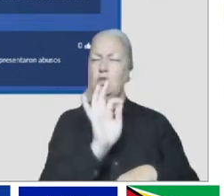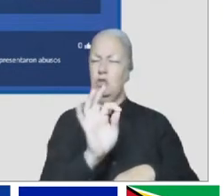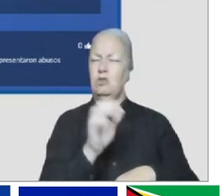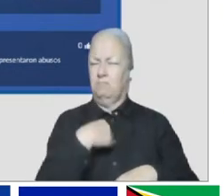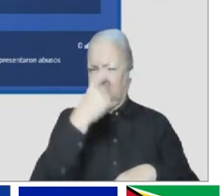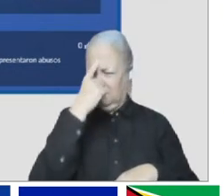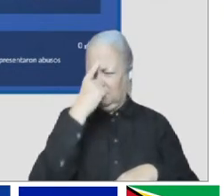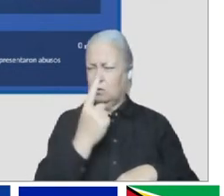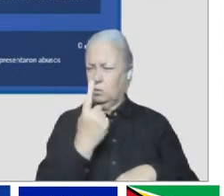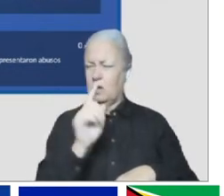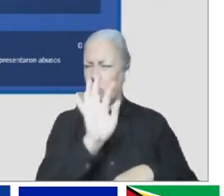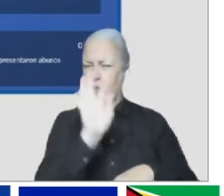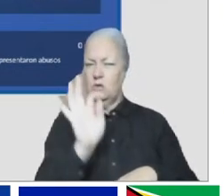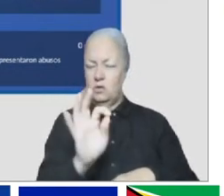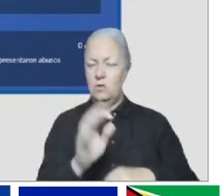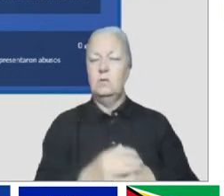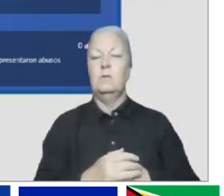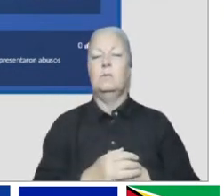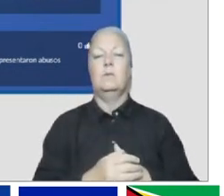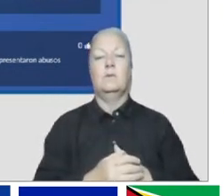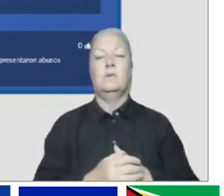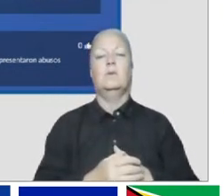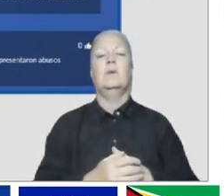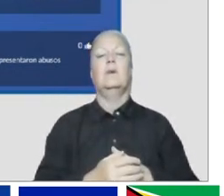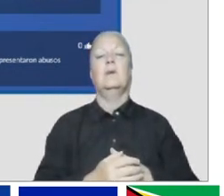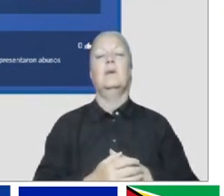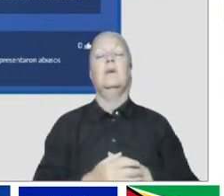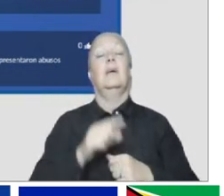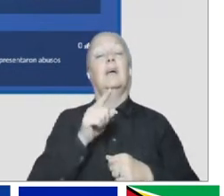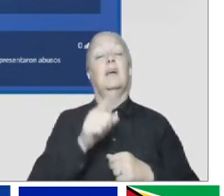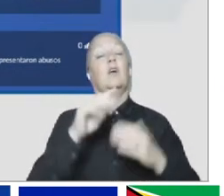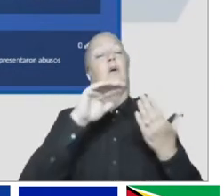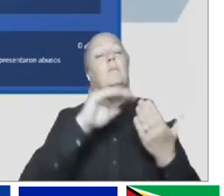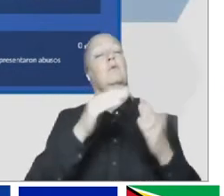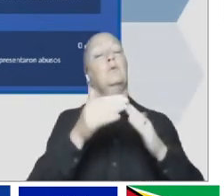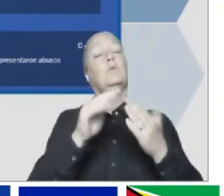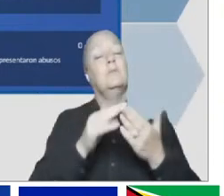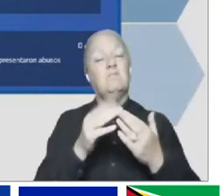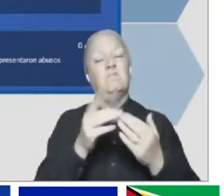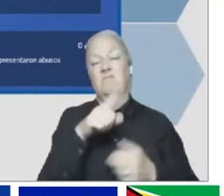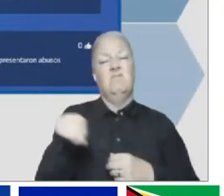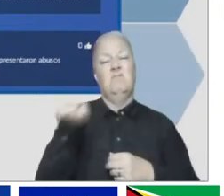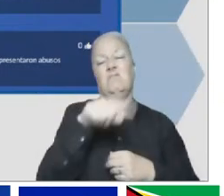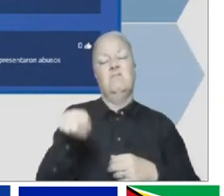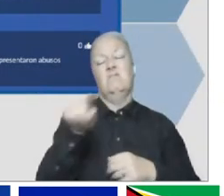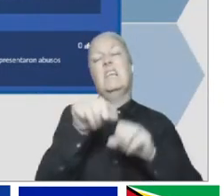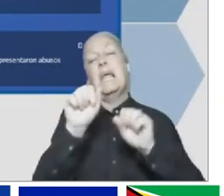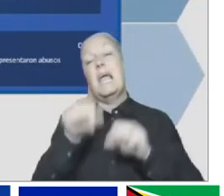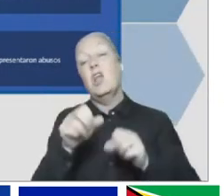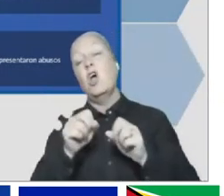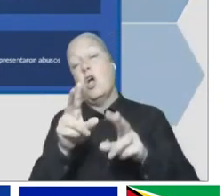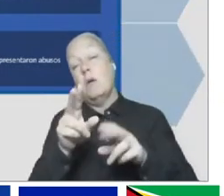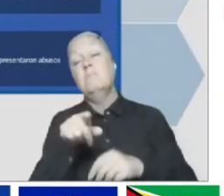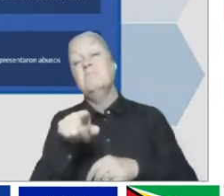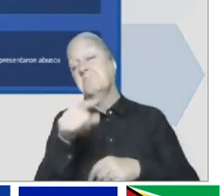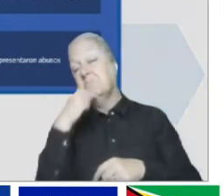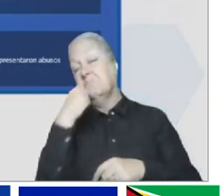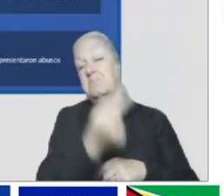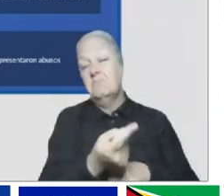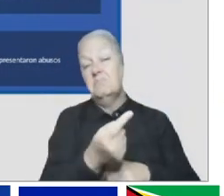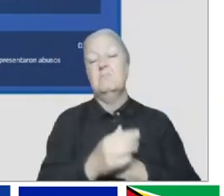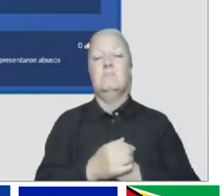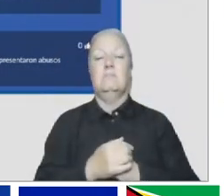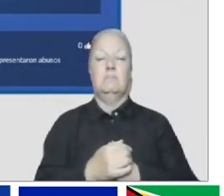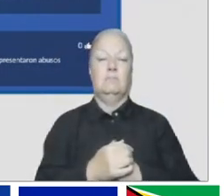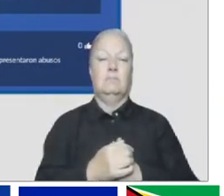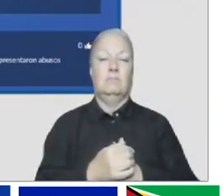to the community there, of which one of you will have the opportunity to reply. So don't fight over it, but please